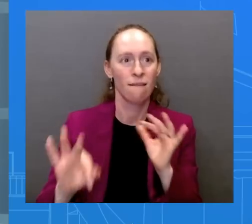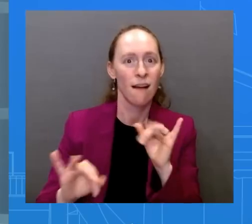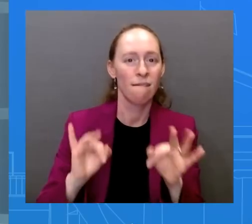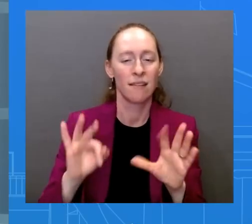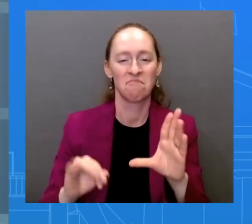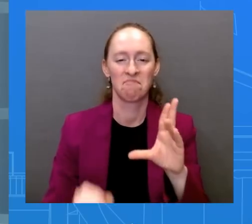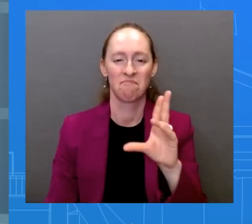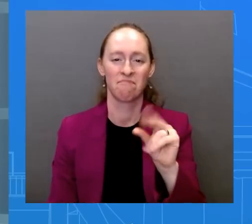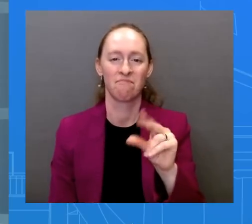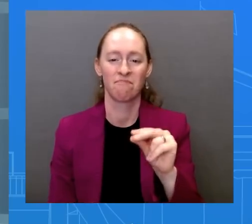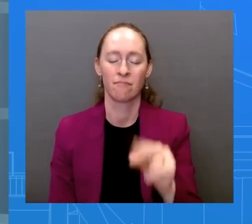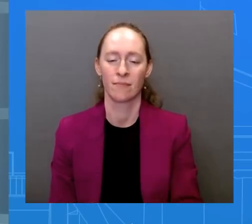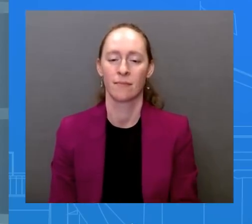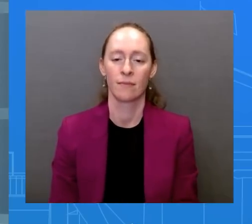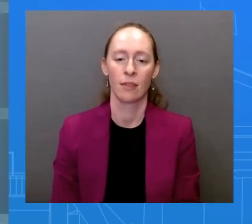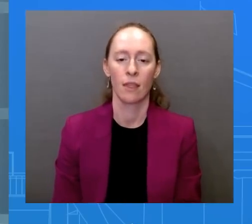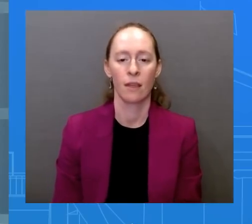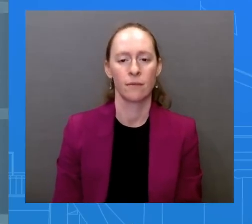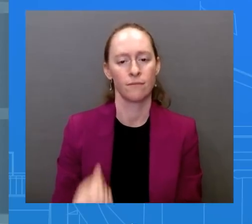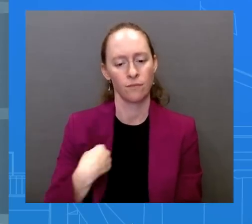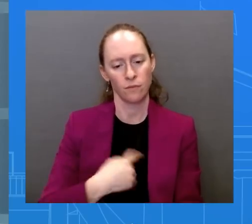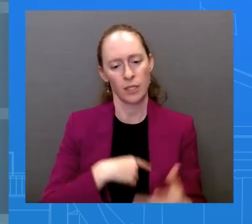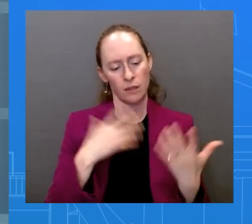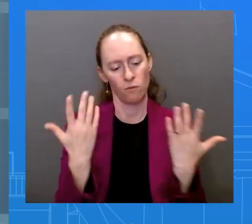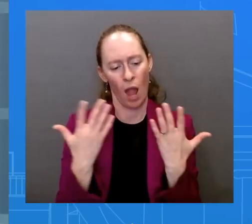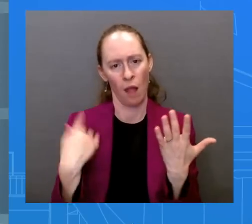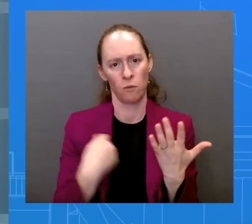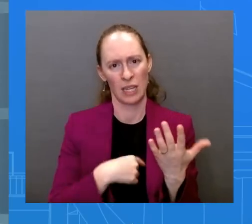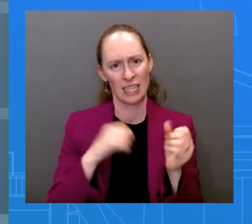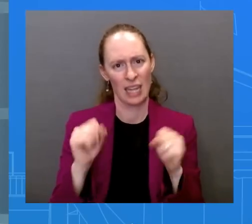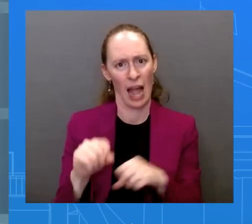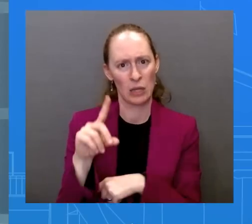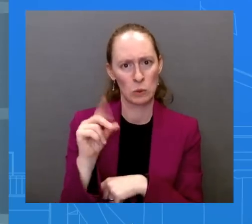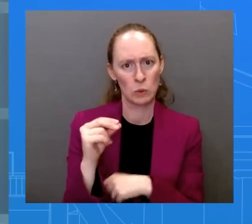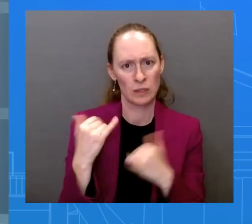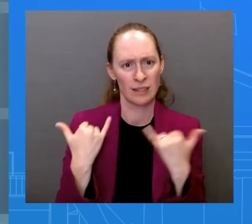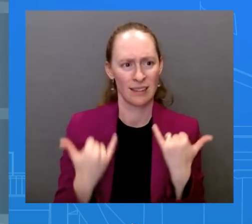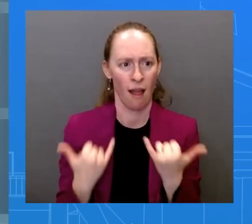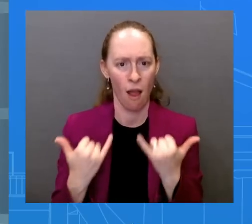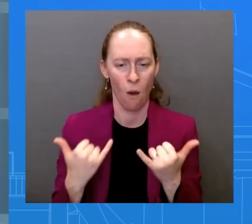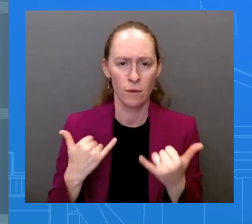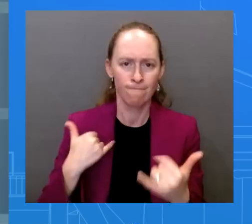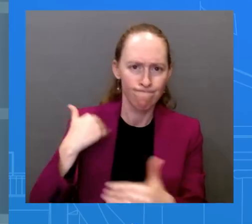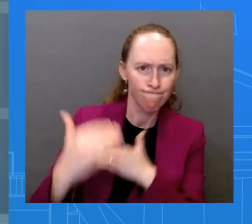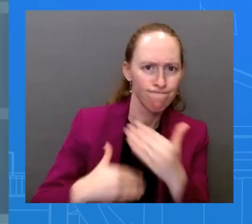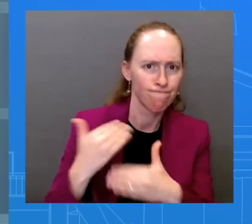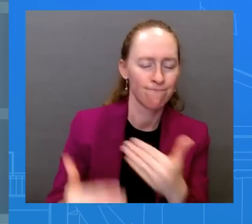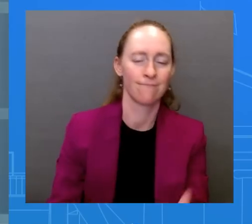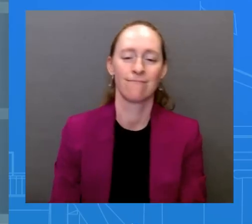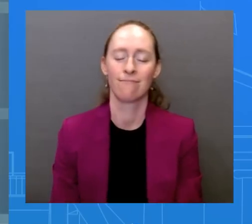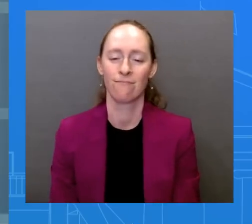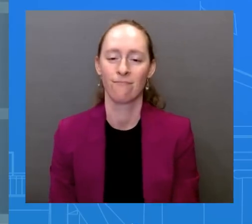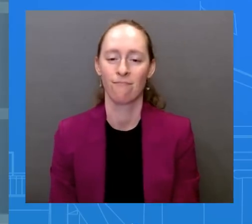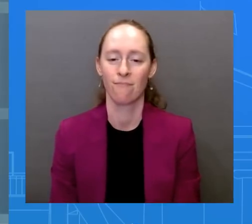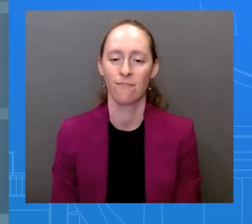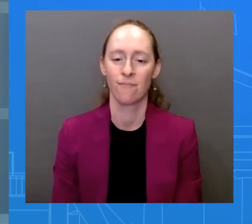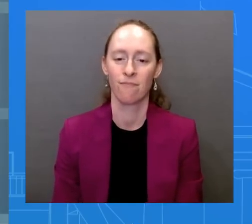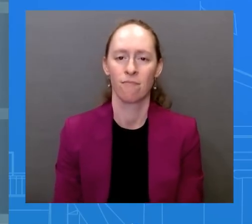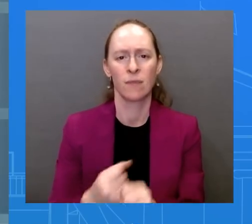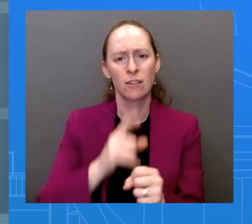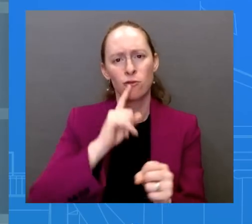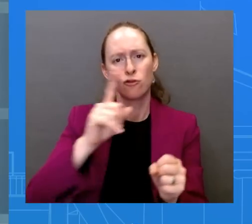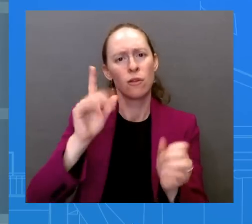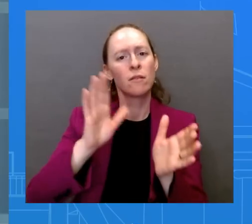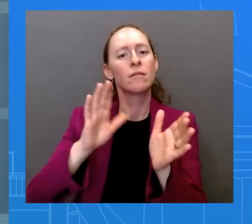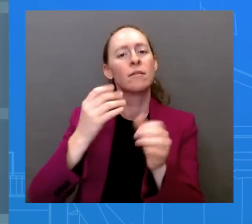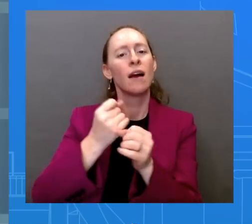everything that we can to lower costs. And, I will say this, Republicans are doing the complete opposite. They're not wanting